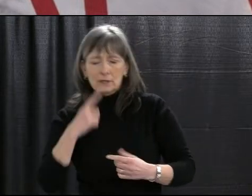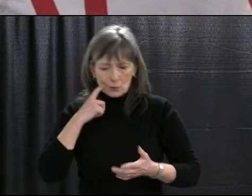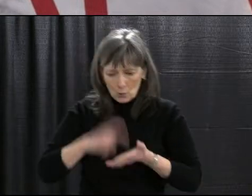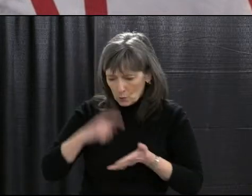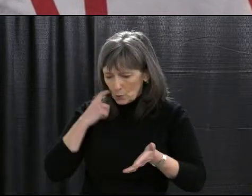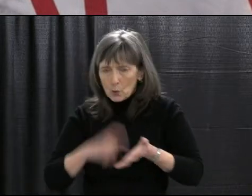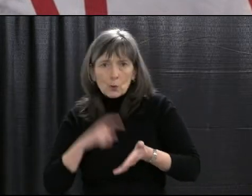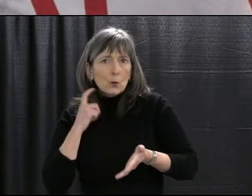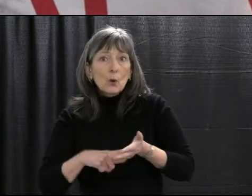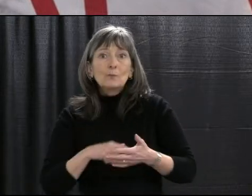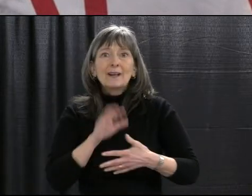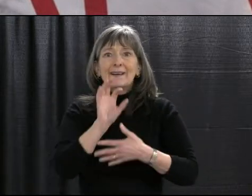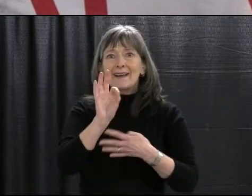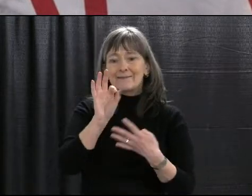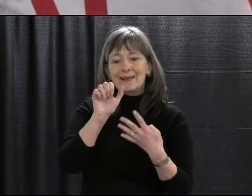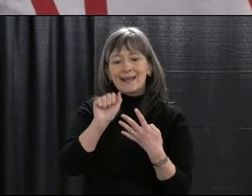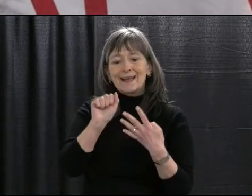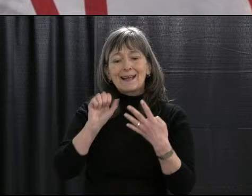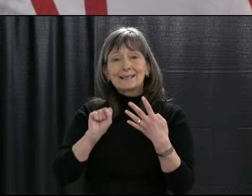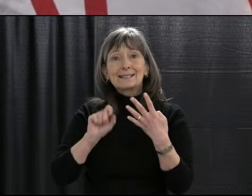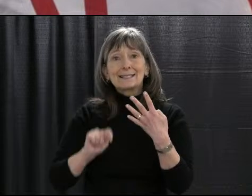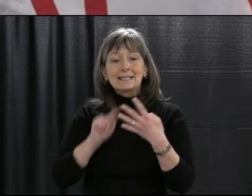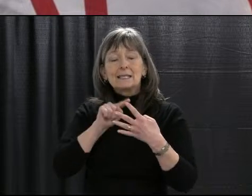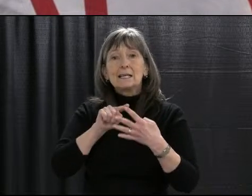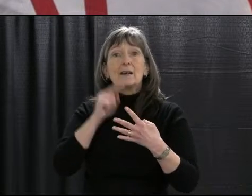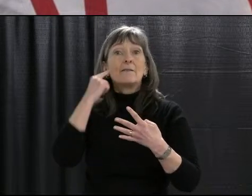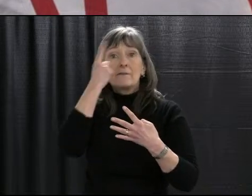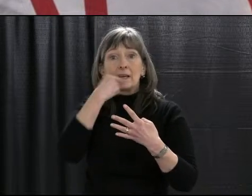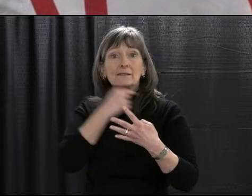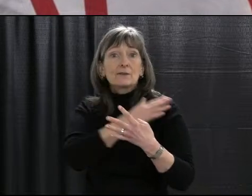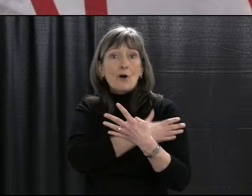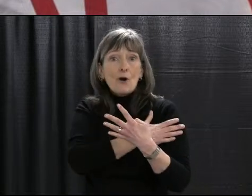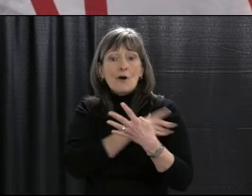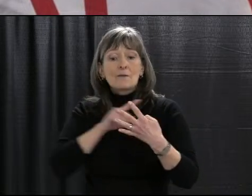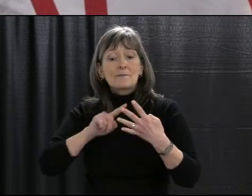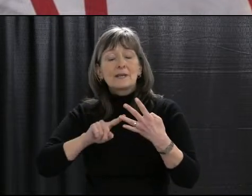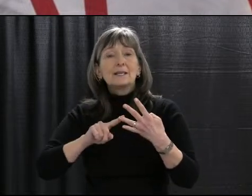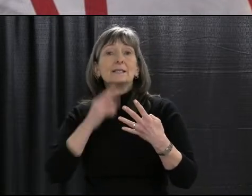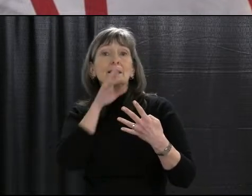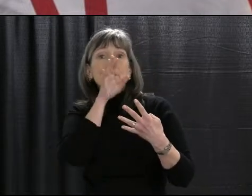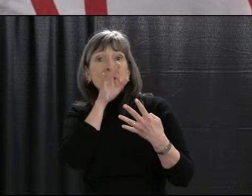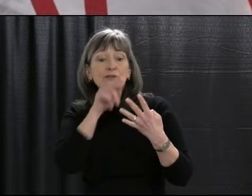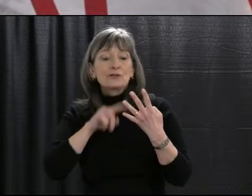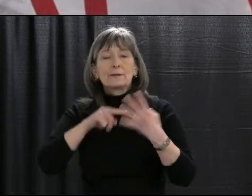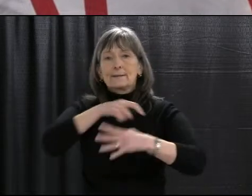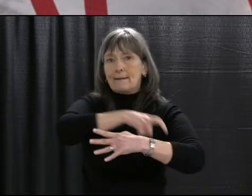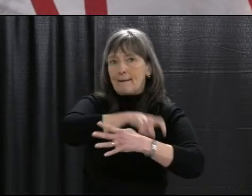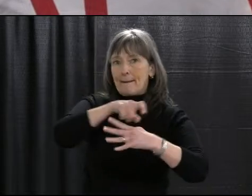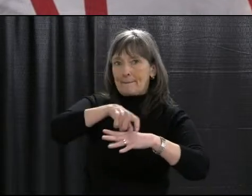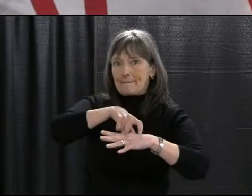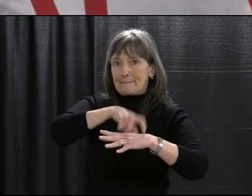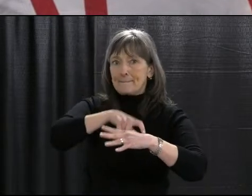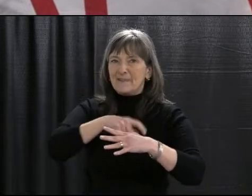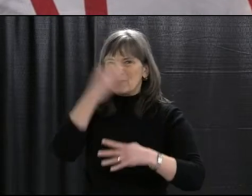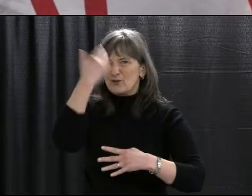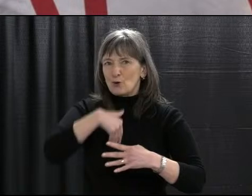includes FAST or Face, Arm, Speech and Time, offered through the Heart and Stroke Foundation.